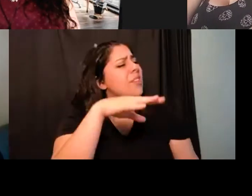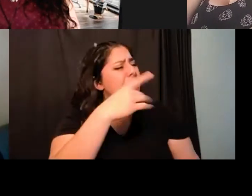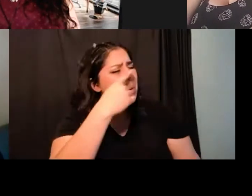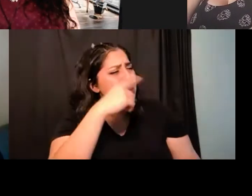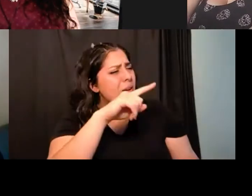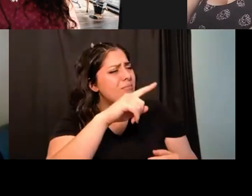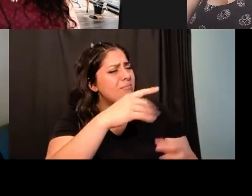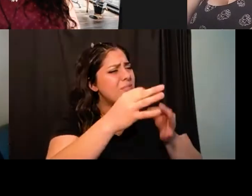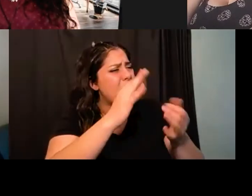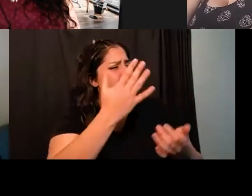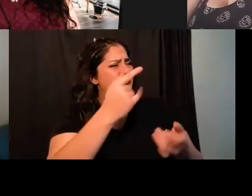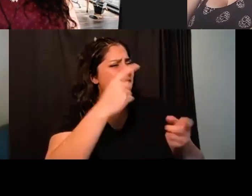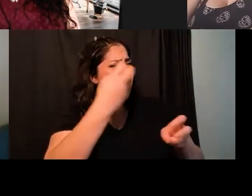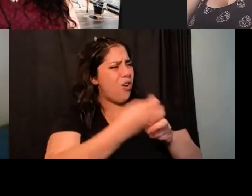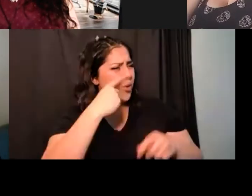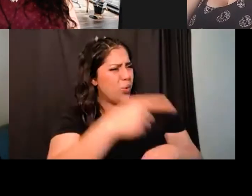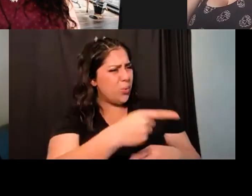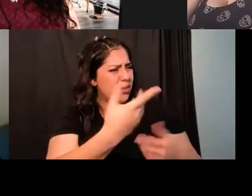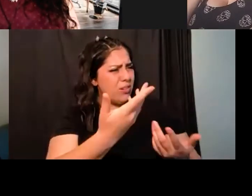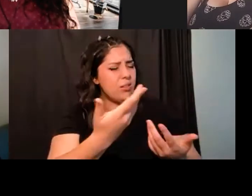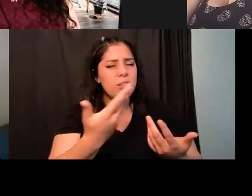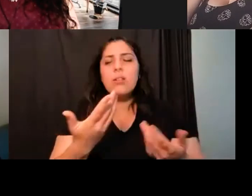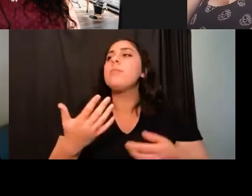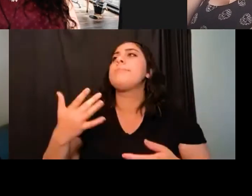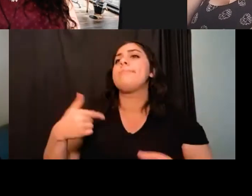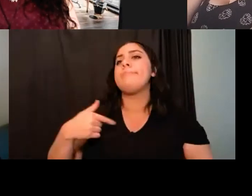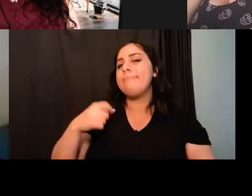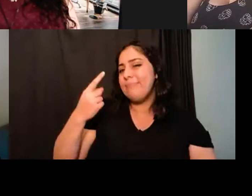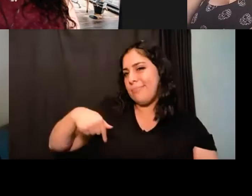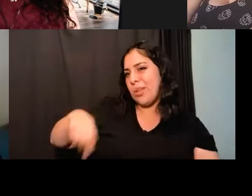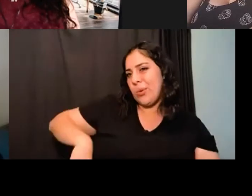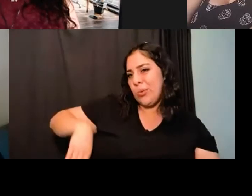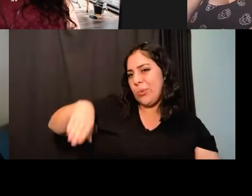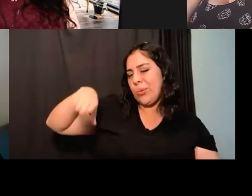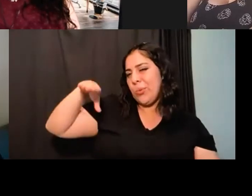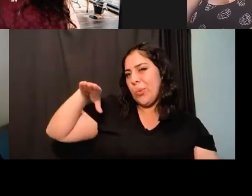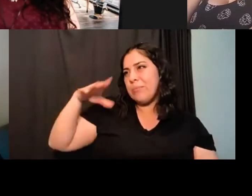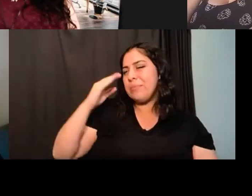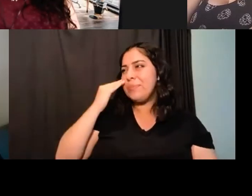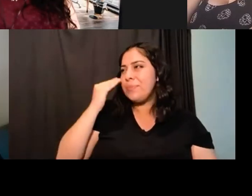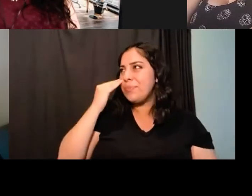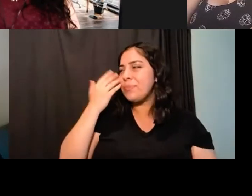writing about that topic? I grew up in a background, an environment where,